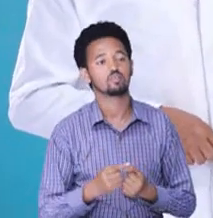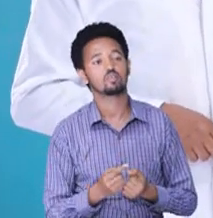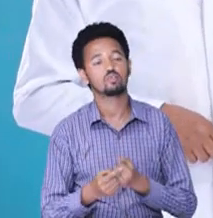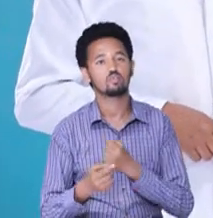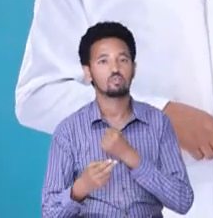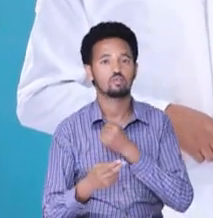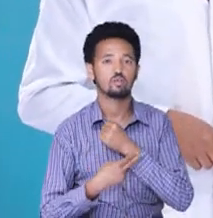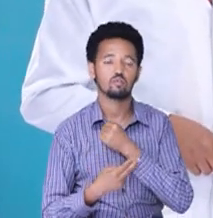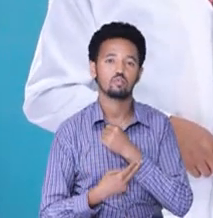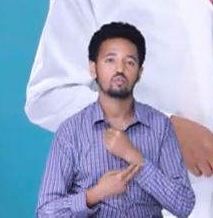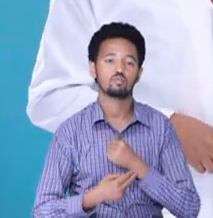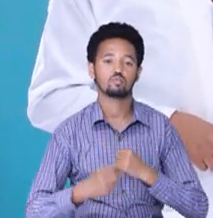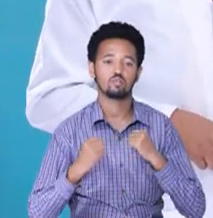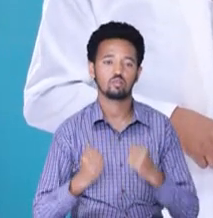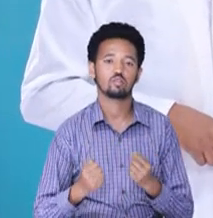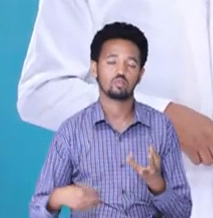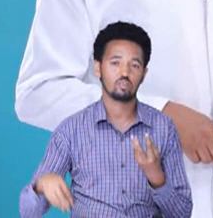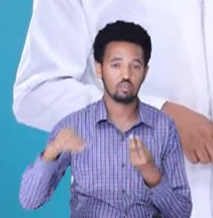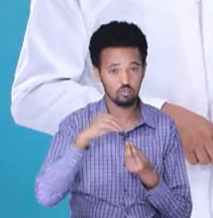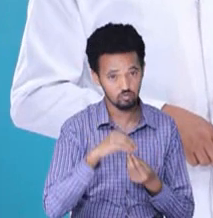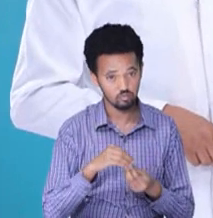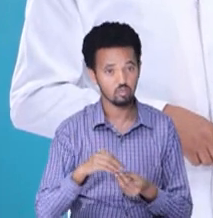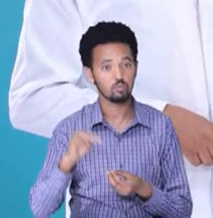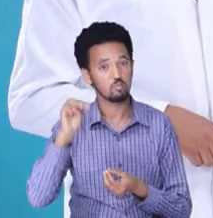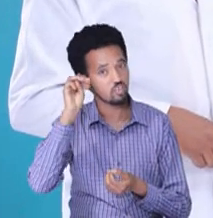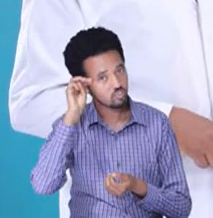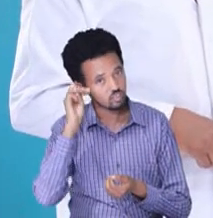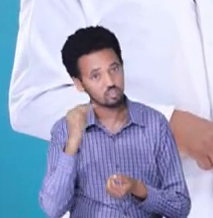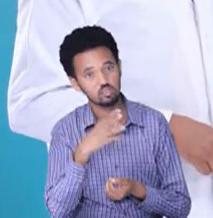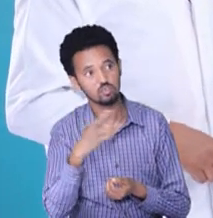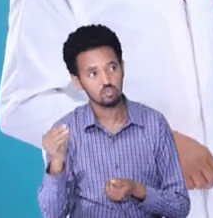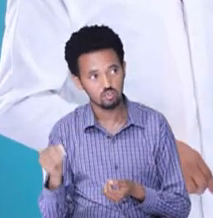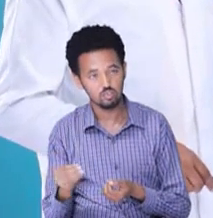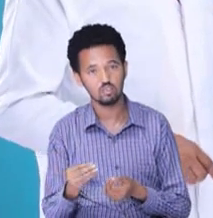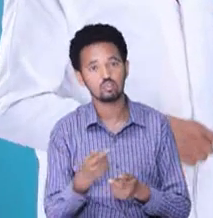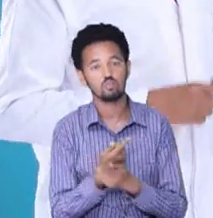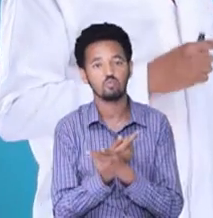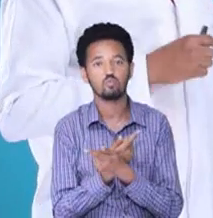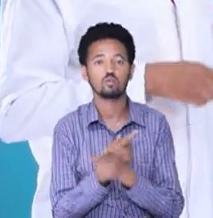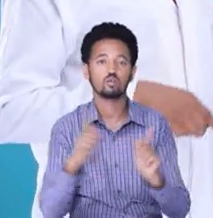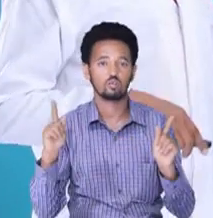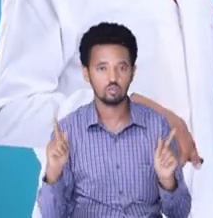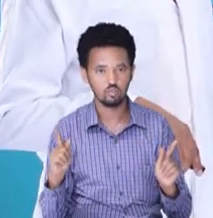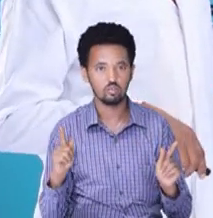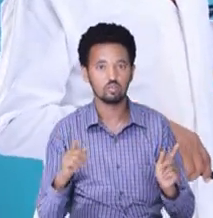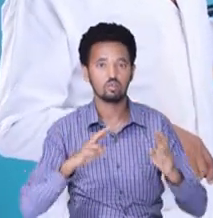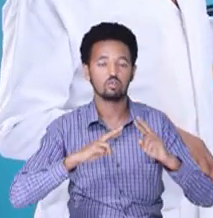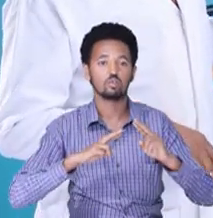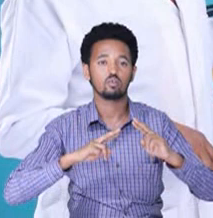Jacobins reform encouraged merchants and free trade.